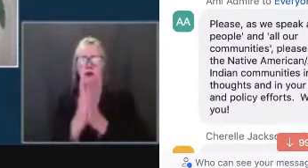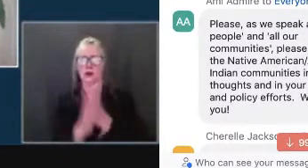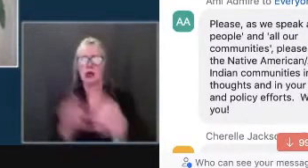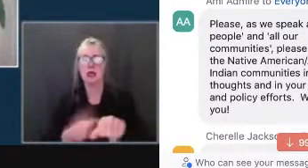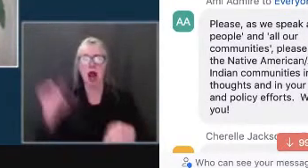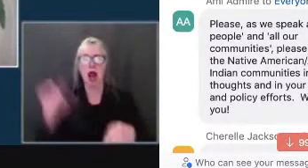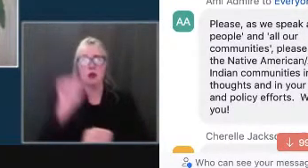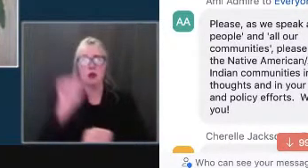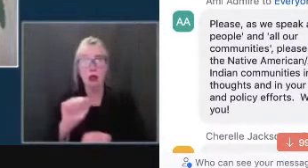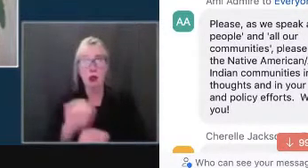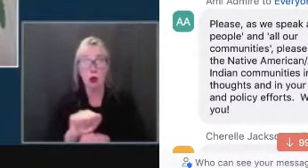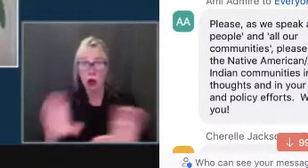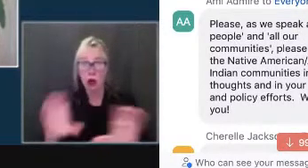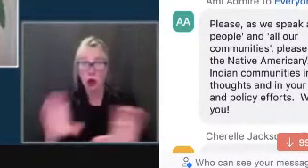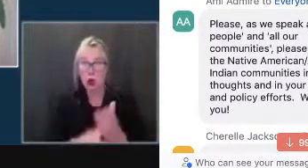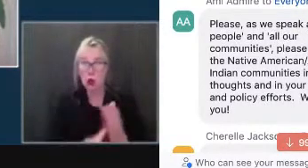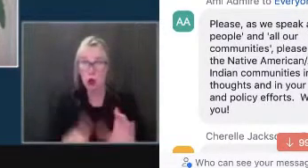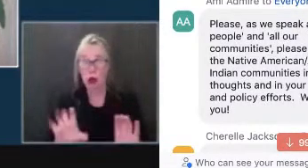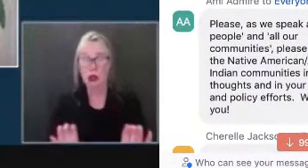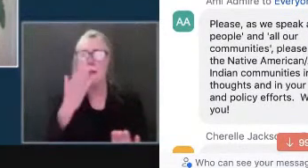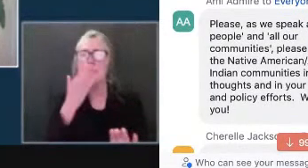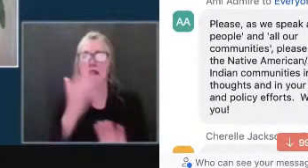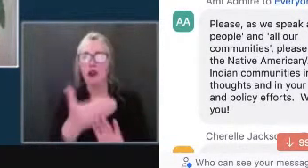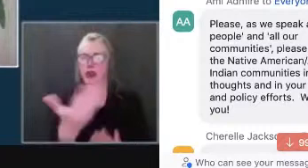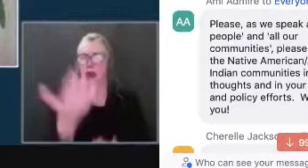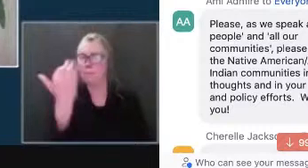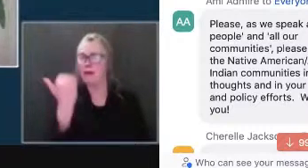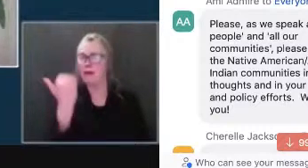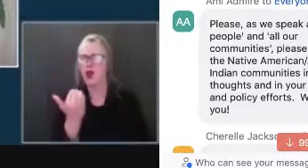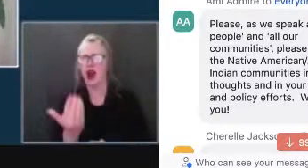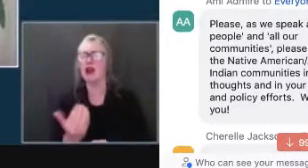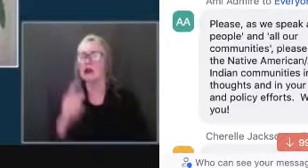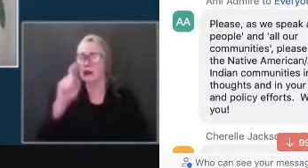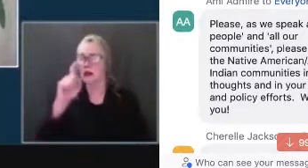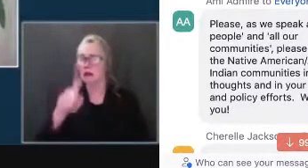how to do and doing it better than we ever have before.